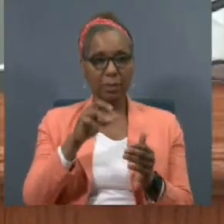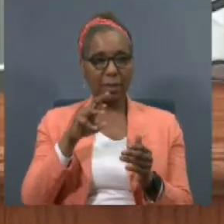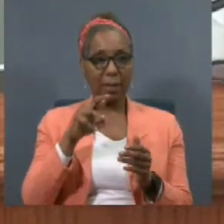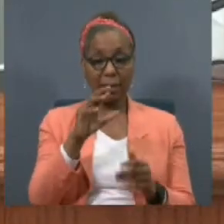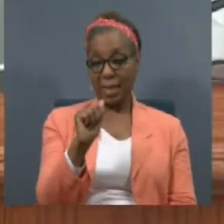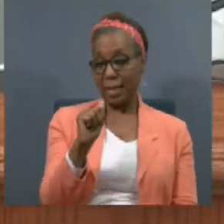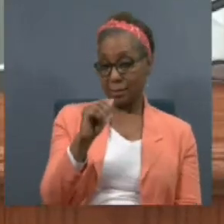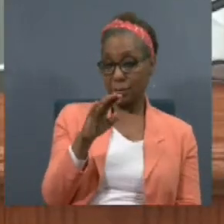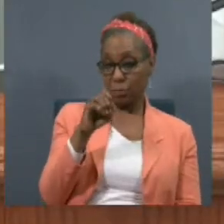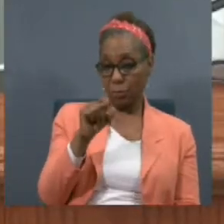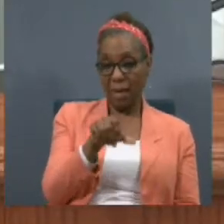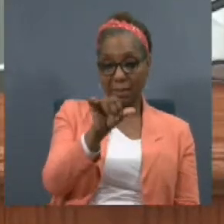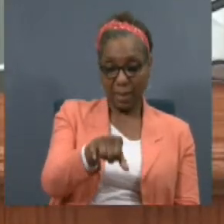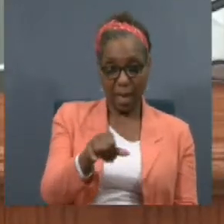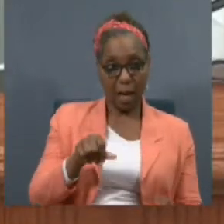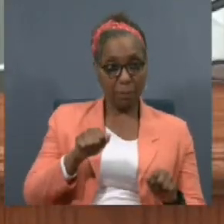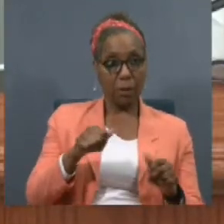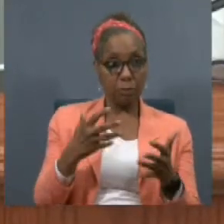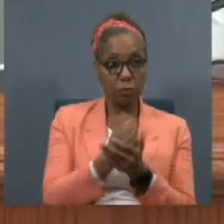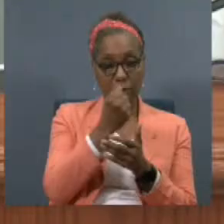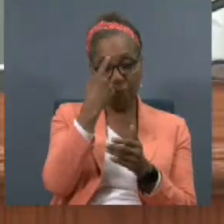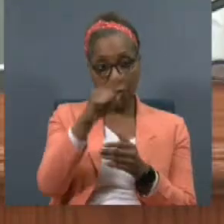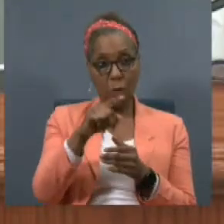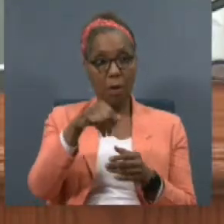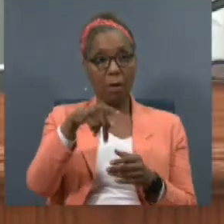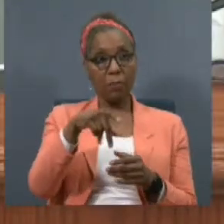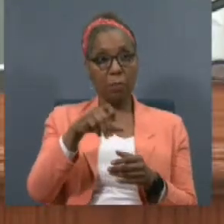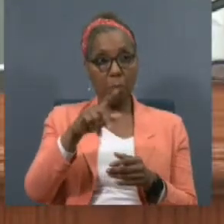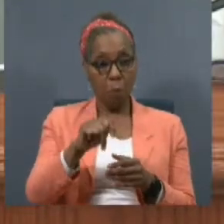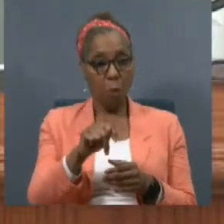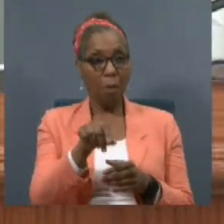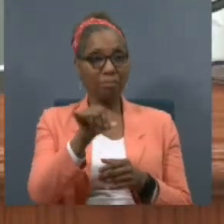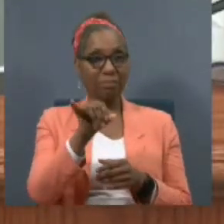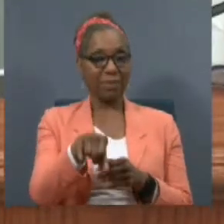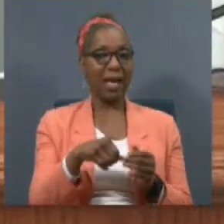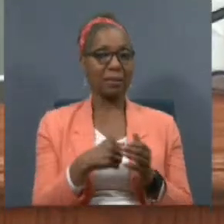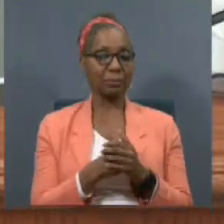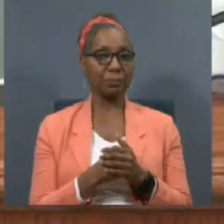This is an opportunity for the port, which is,